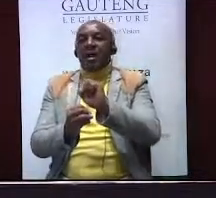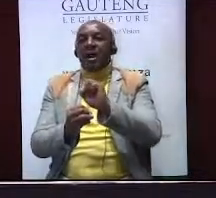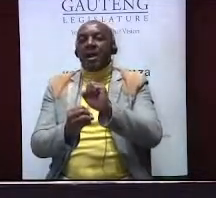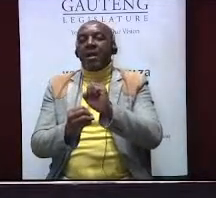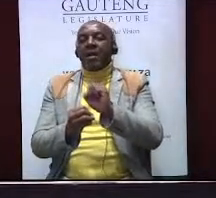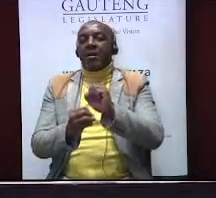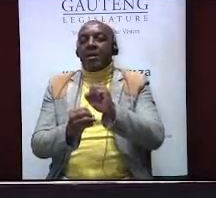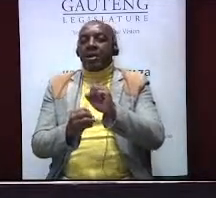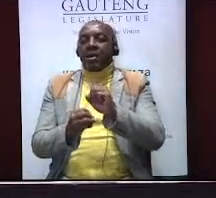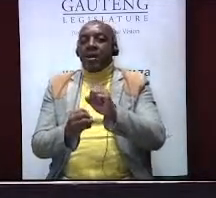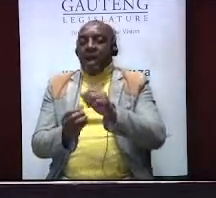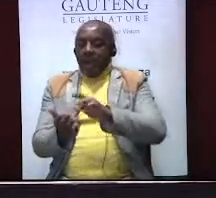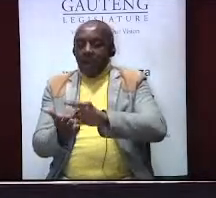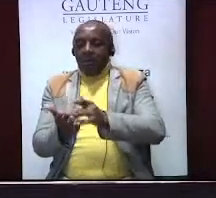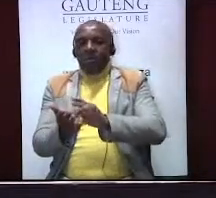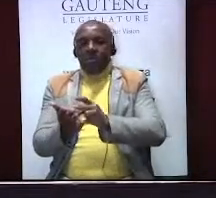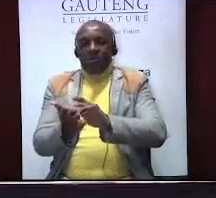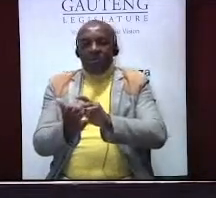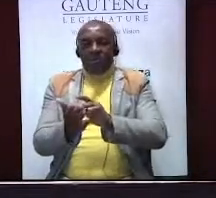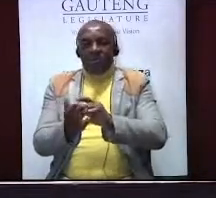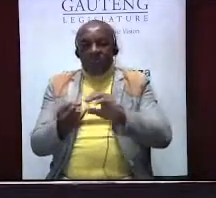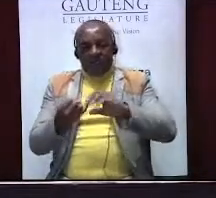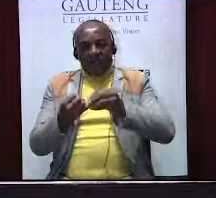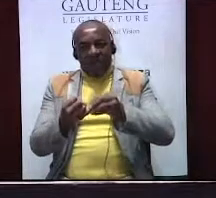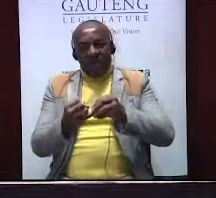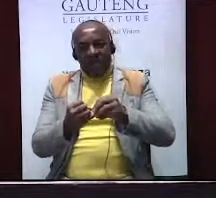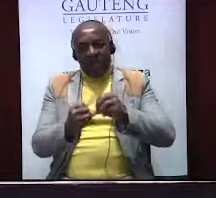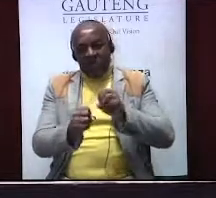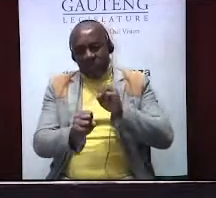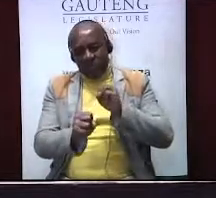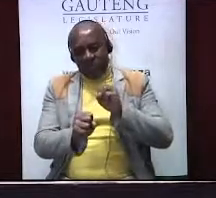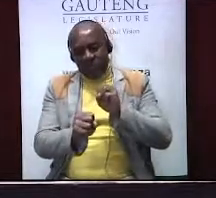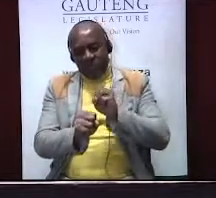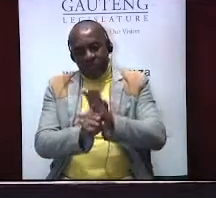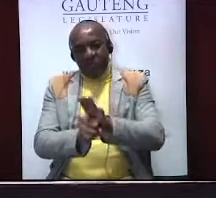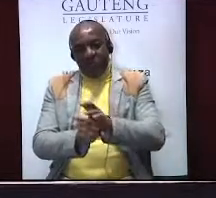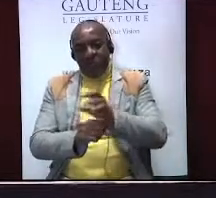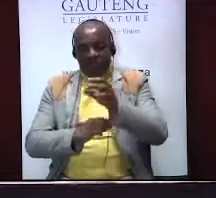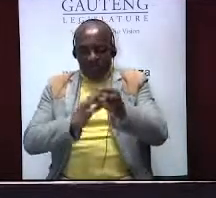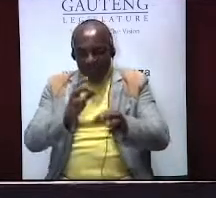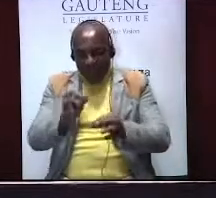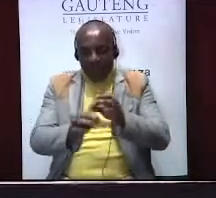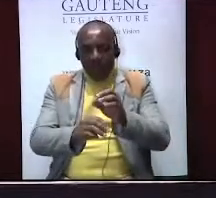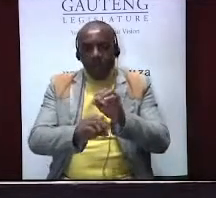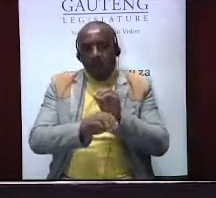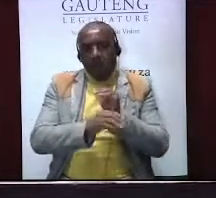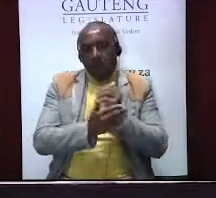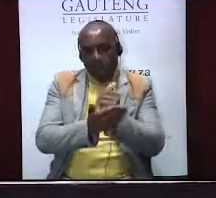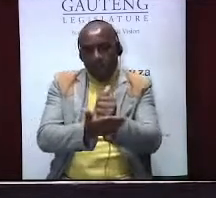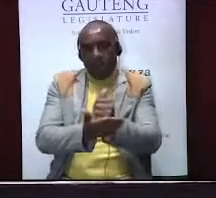are positioned to positively influence and impact change in our society.